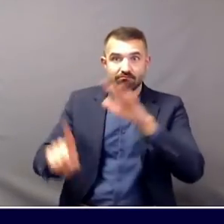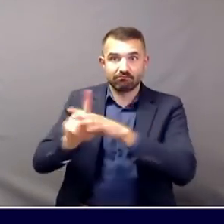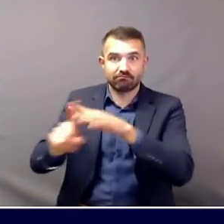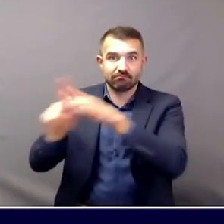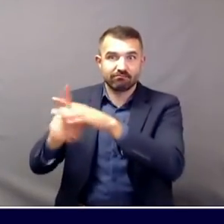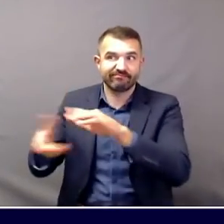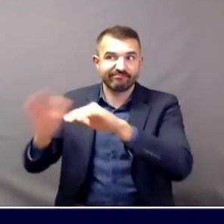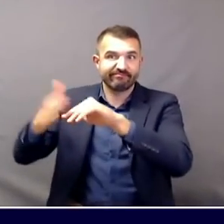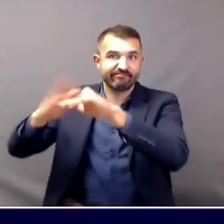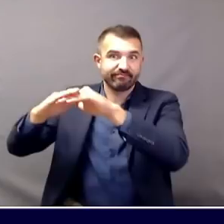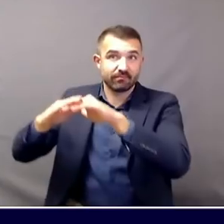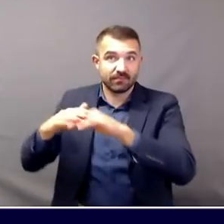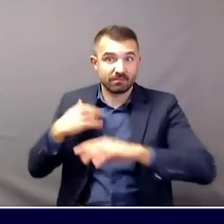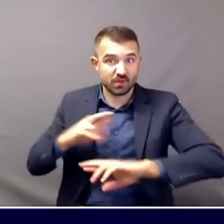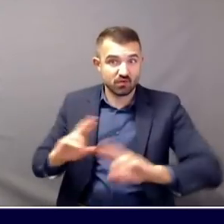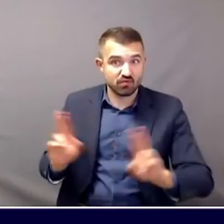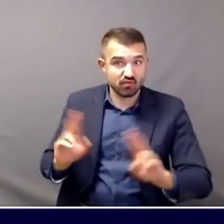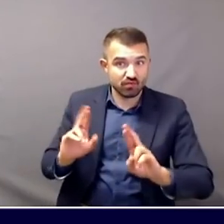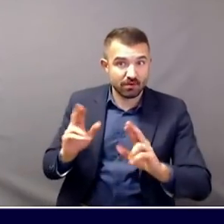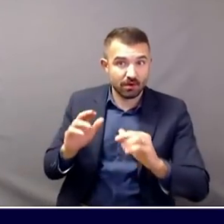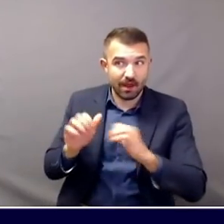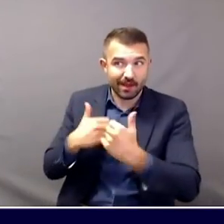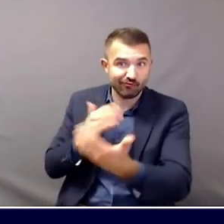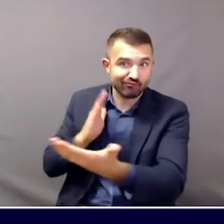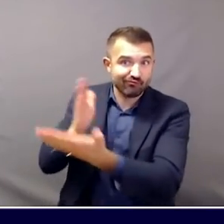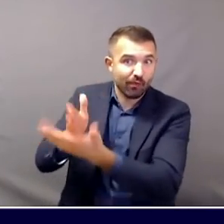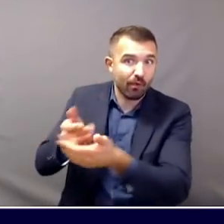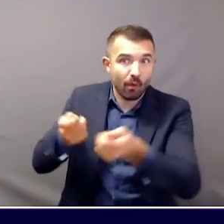potential outbreaks in that community and preparing